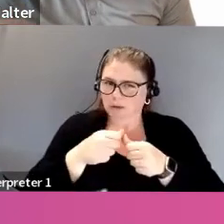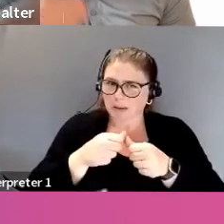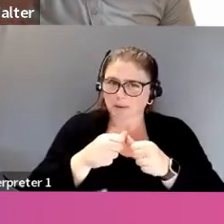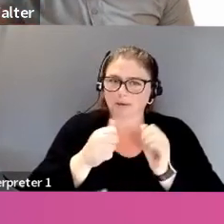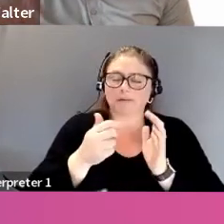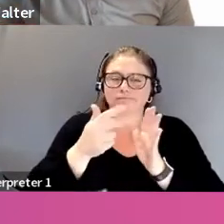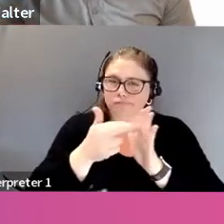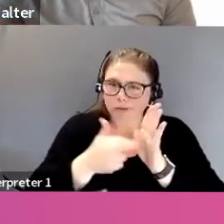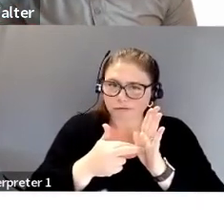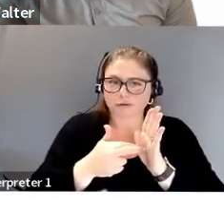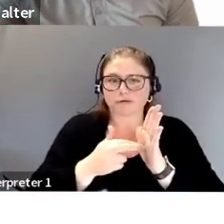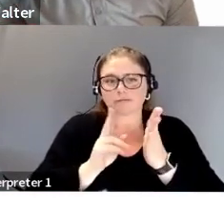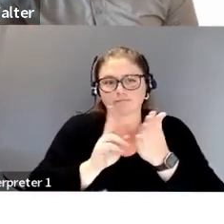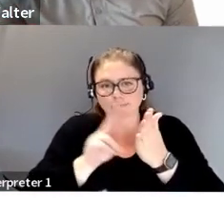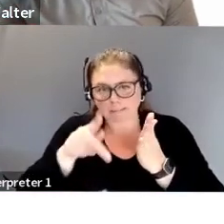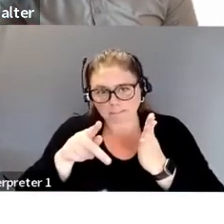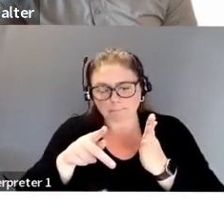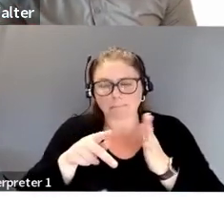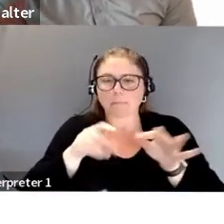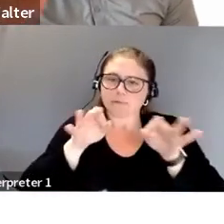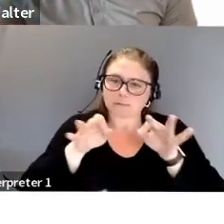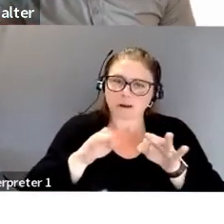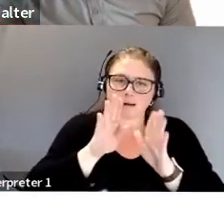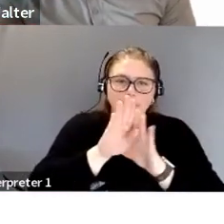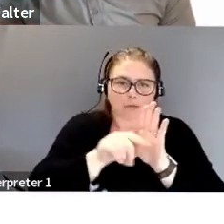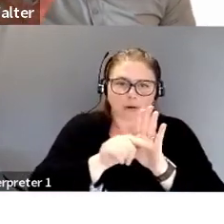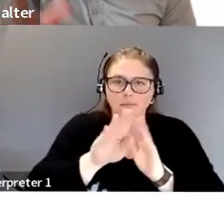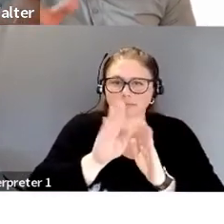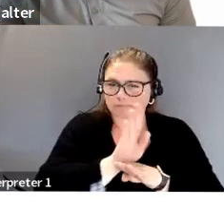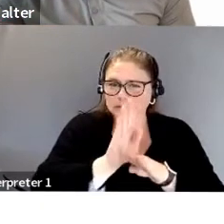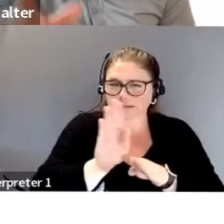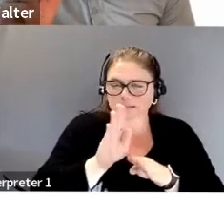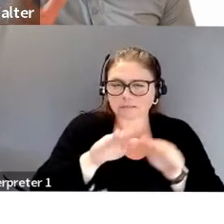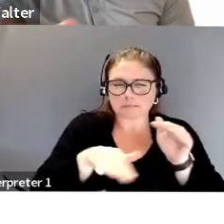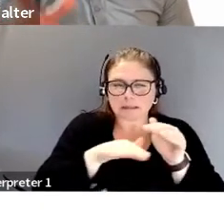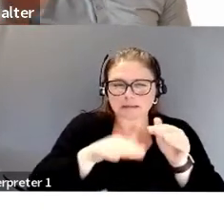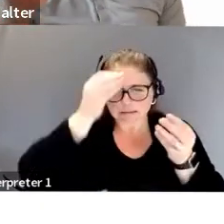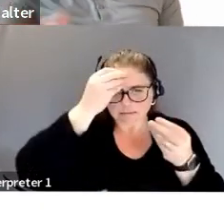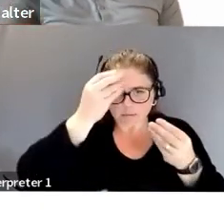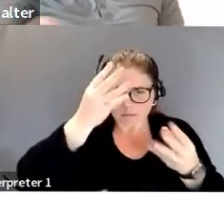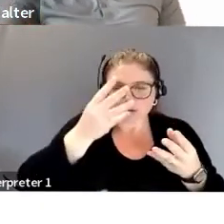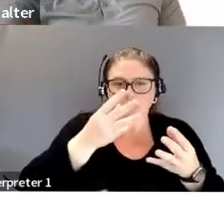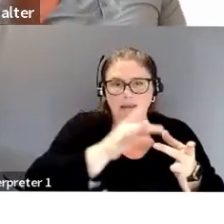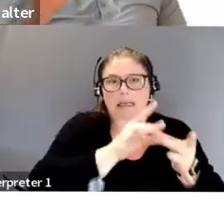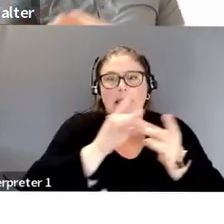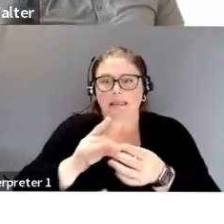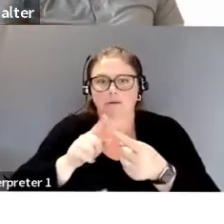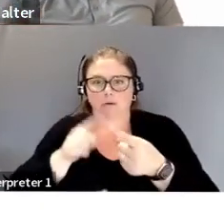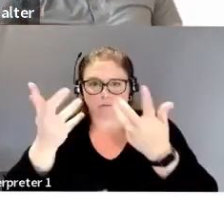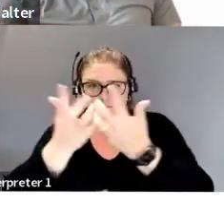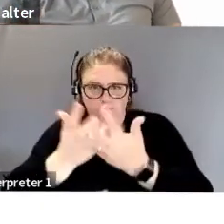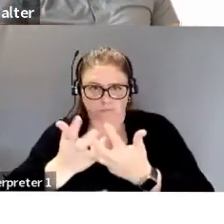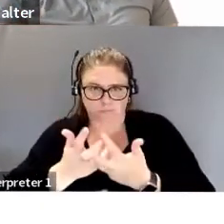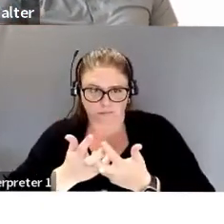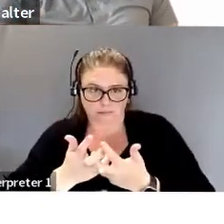business profile. So we're going to provide some basic information on our businesses. This is where we'll see what programs are available to me. So for my